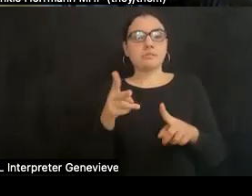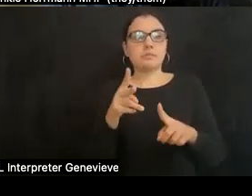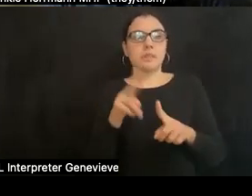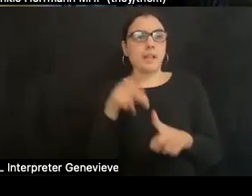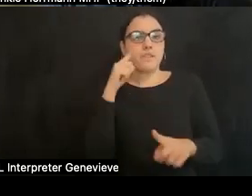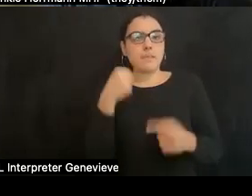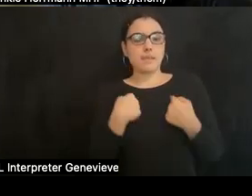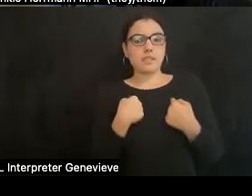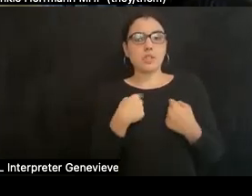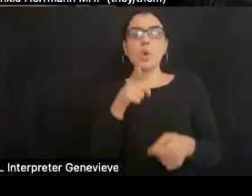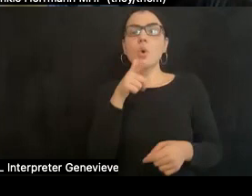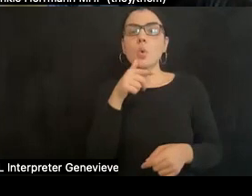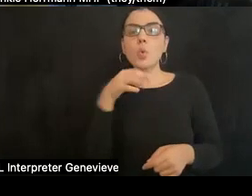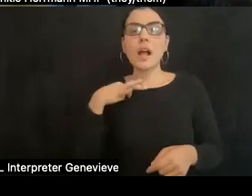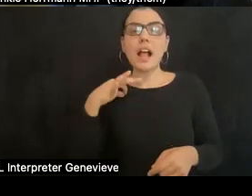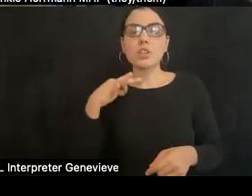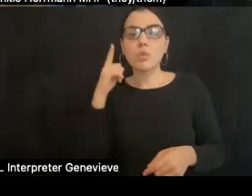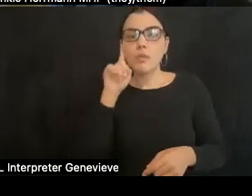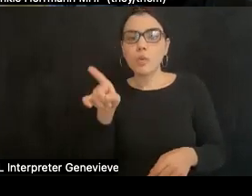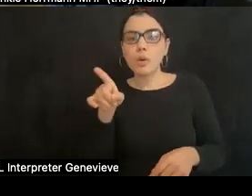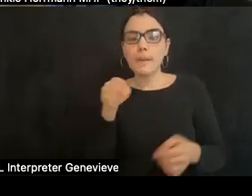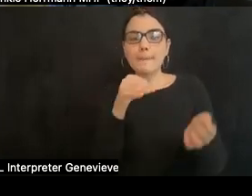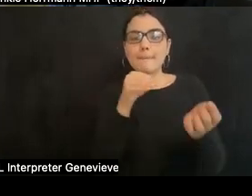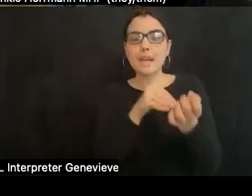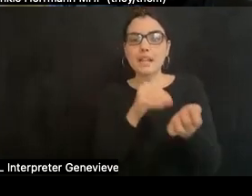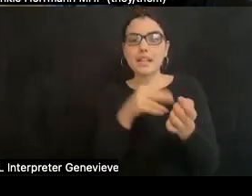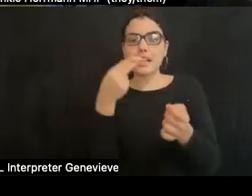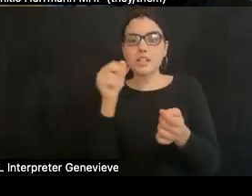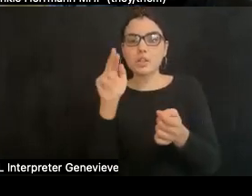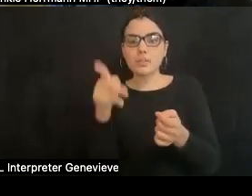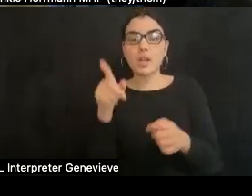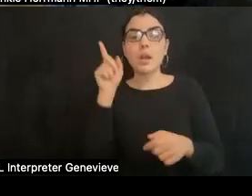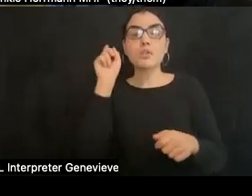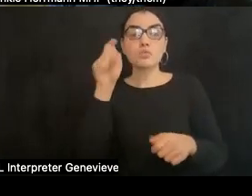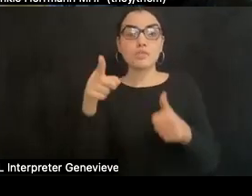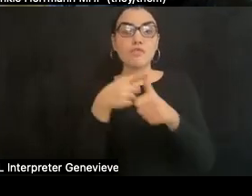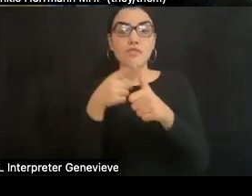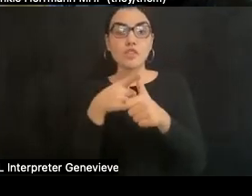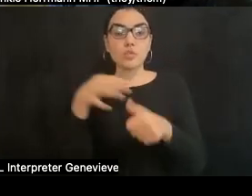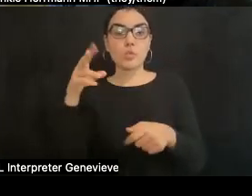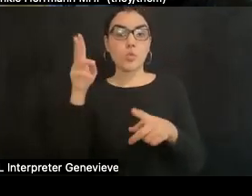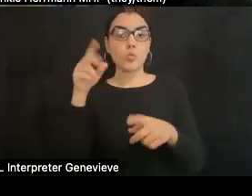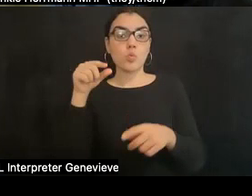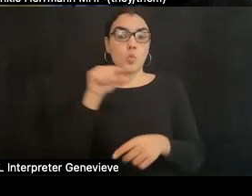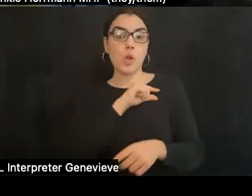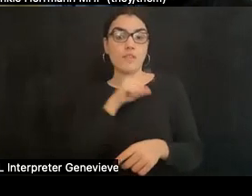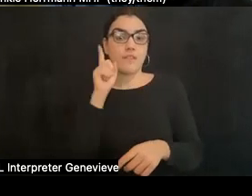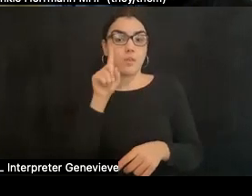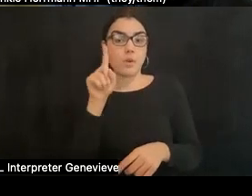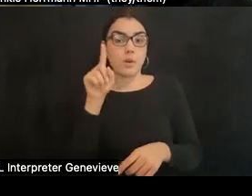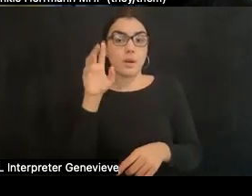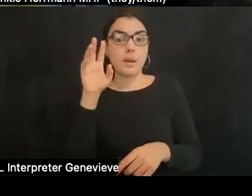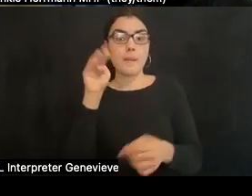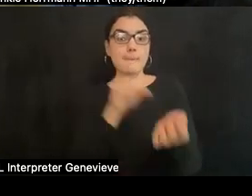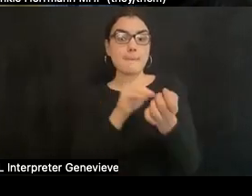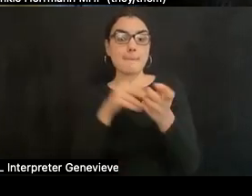eligible for Medicaid HARP. So you must qualify for Medicaid managed care, kind of through the eligibility